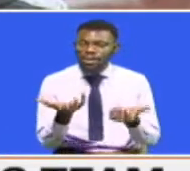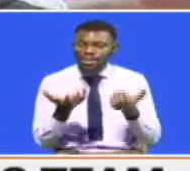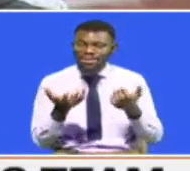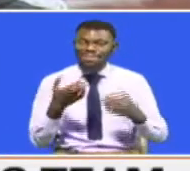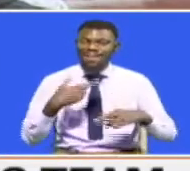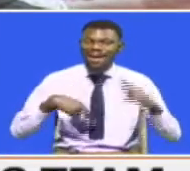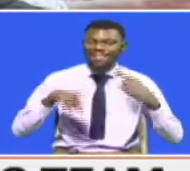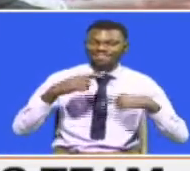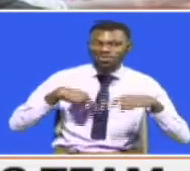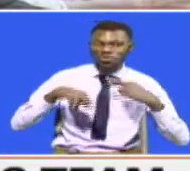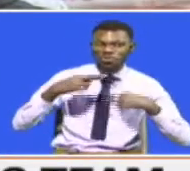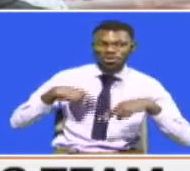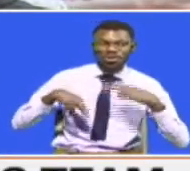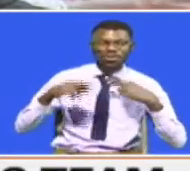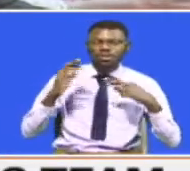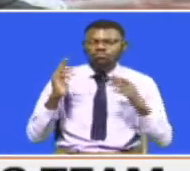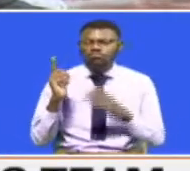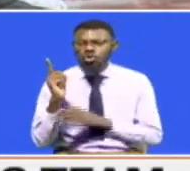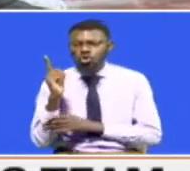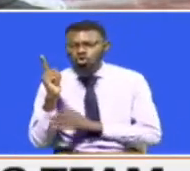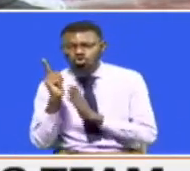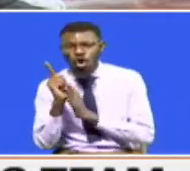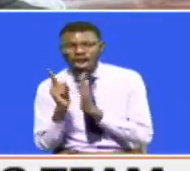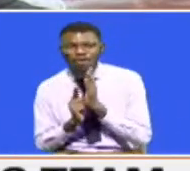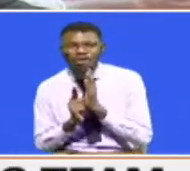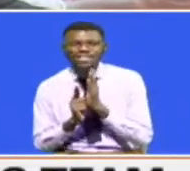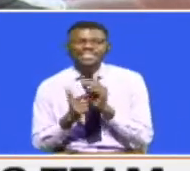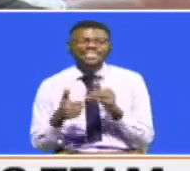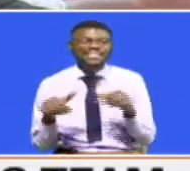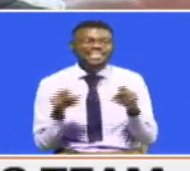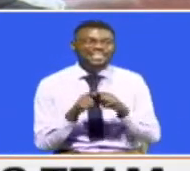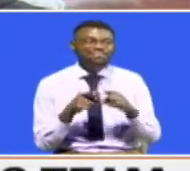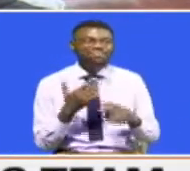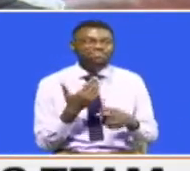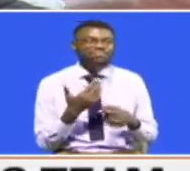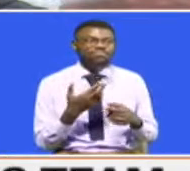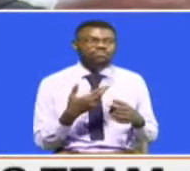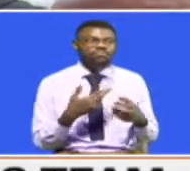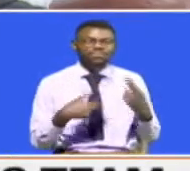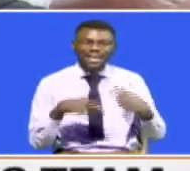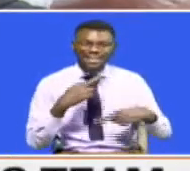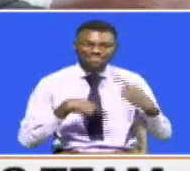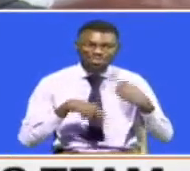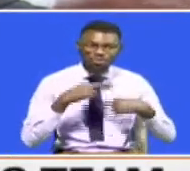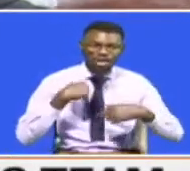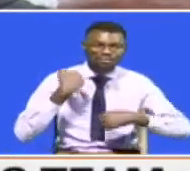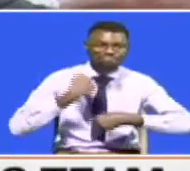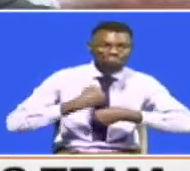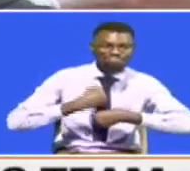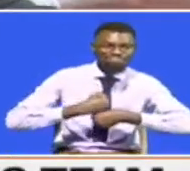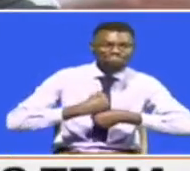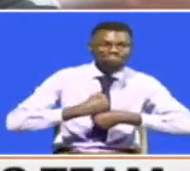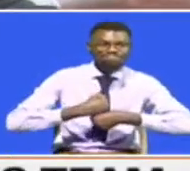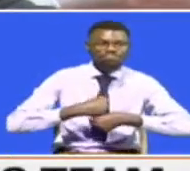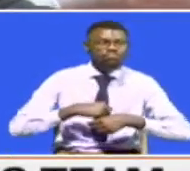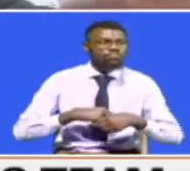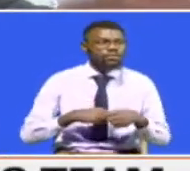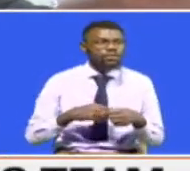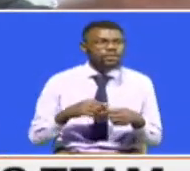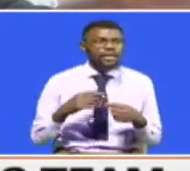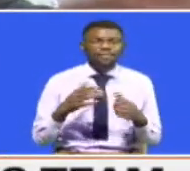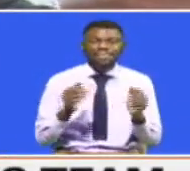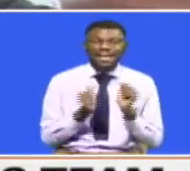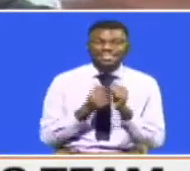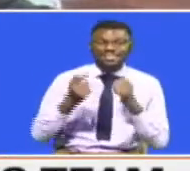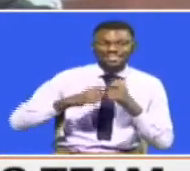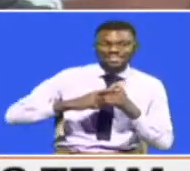the relevant laws and review the taxes, especially the